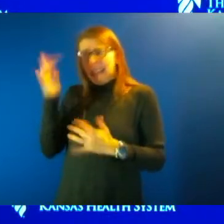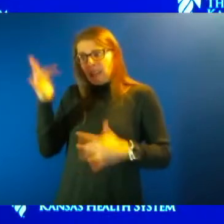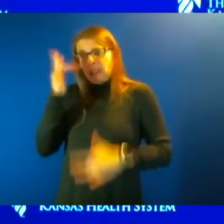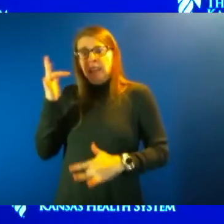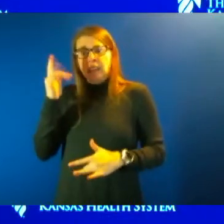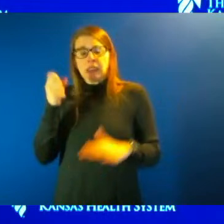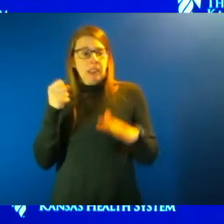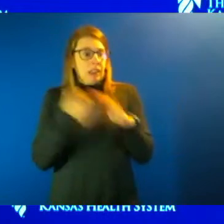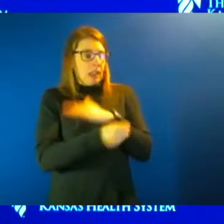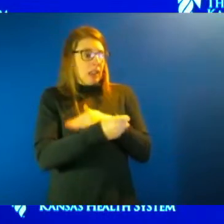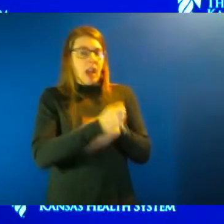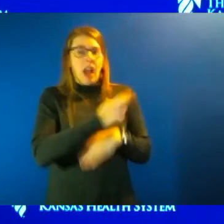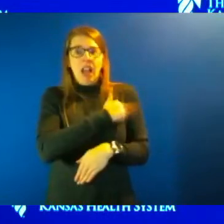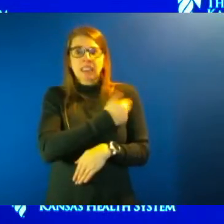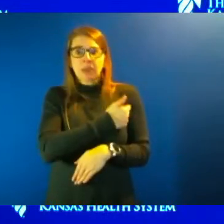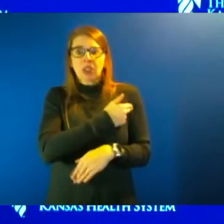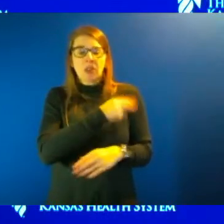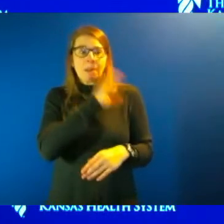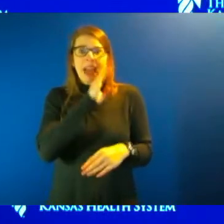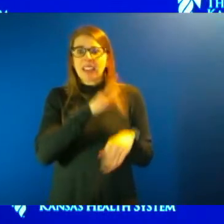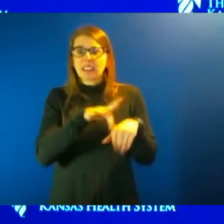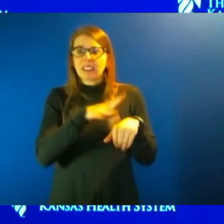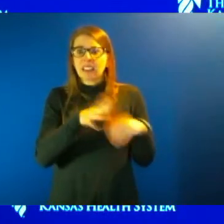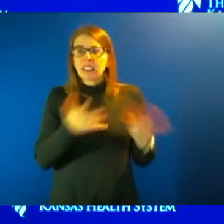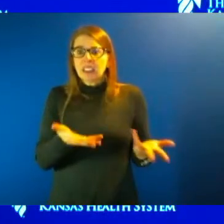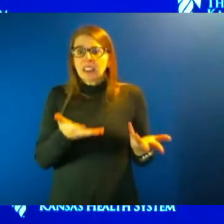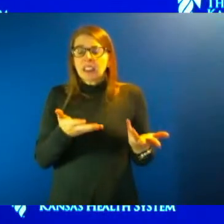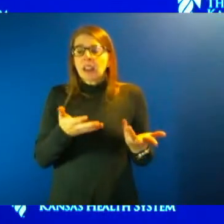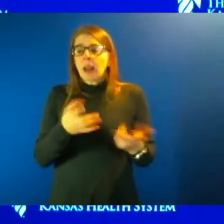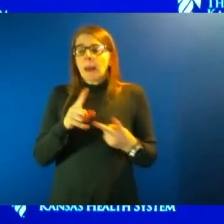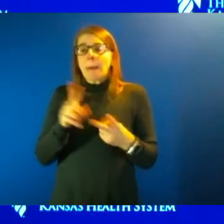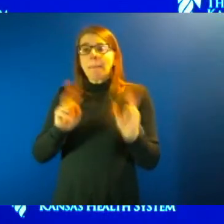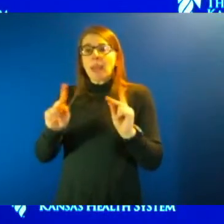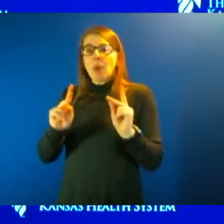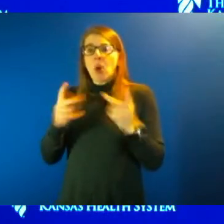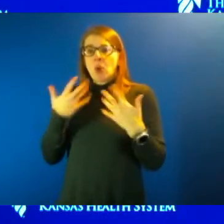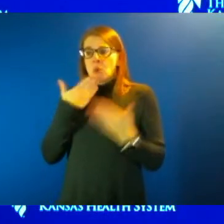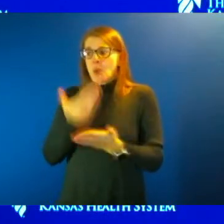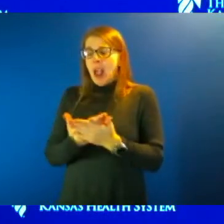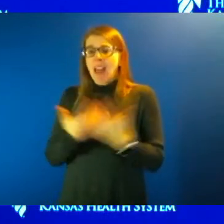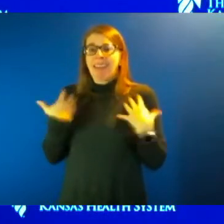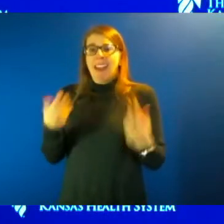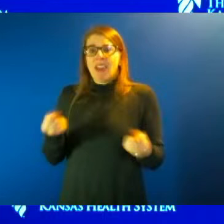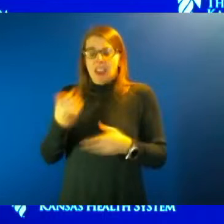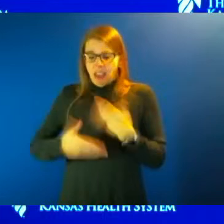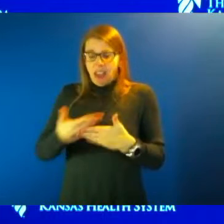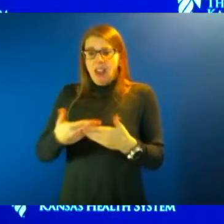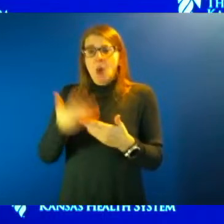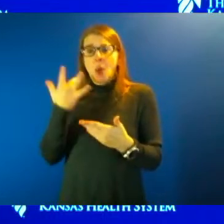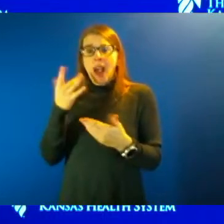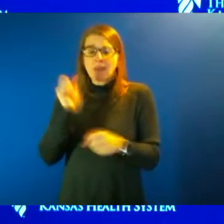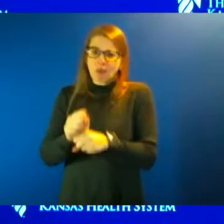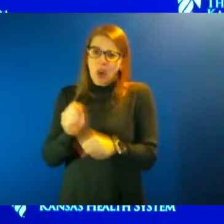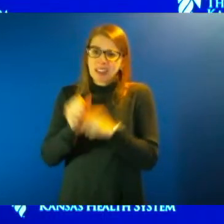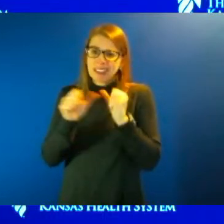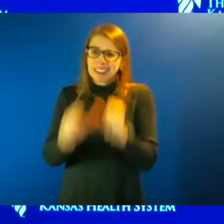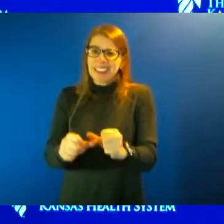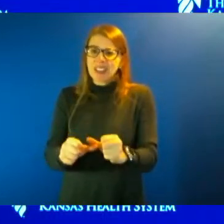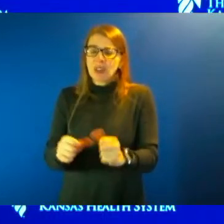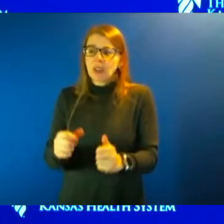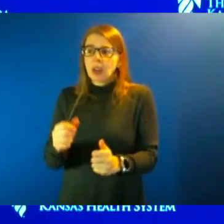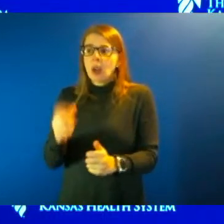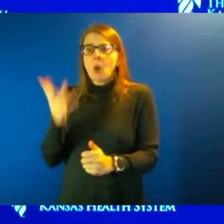about keeping people well so that they can be productive and work, so that we can have our supply chains that continue, so our economy